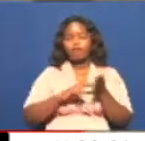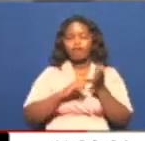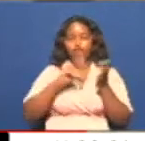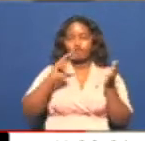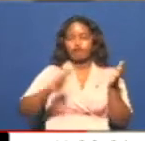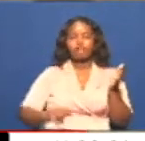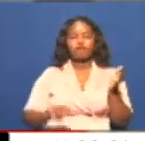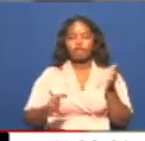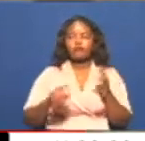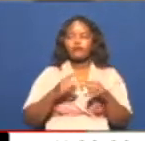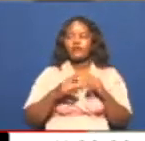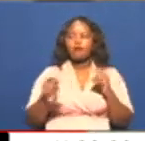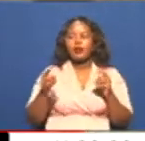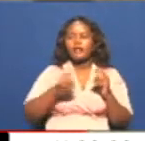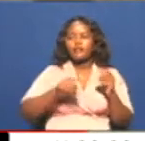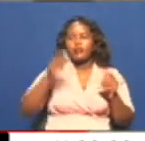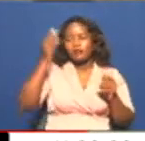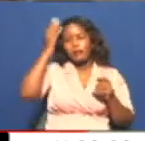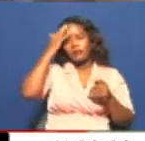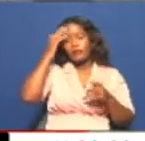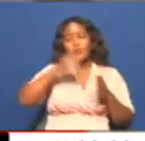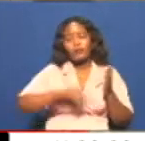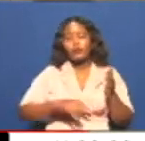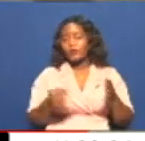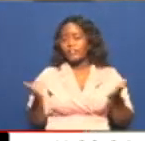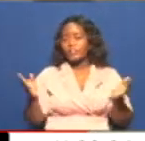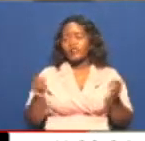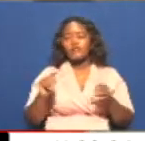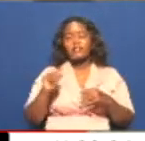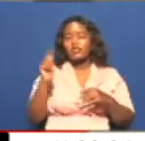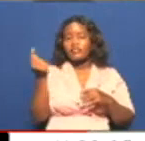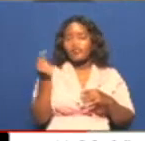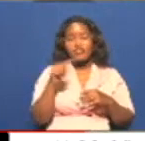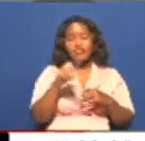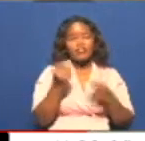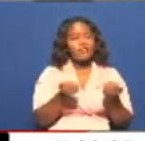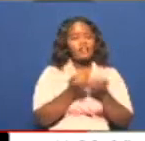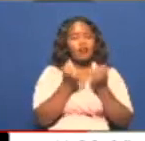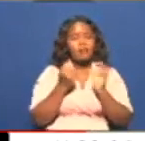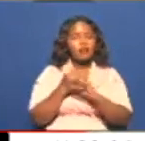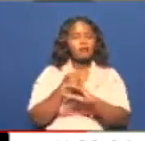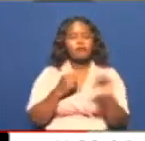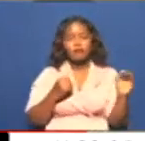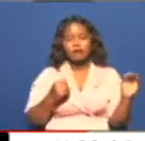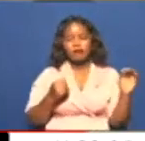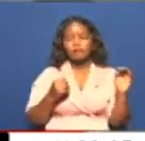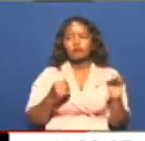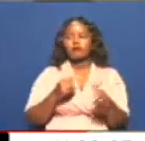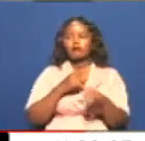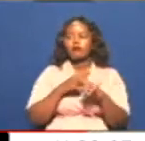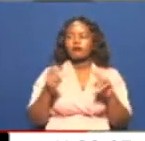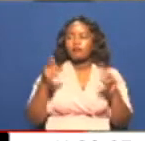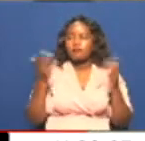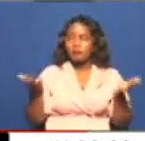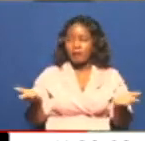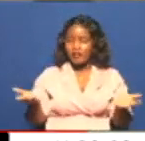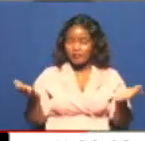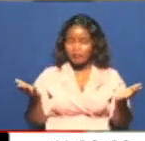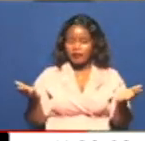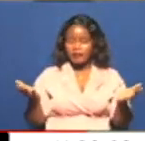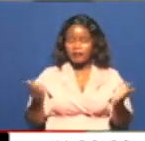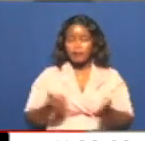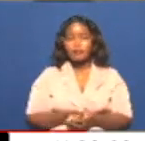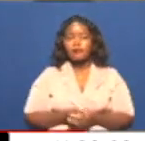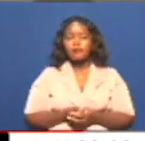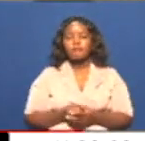know this is not the place where such resignations happen. Somebody would rather die. But then mm-hmm. when we look at